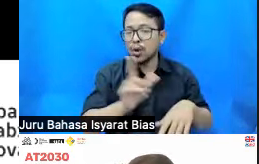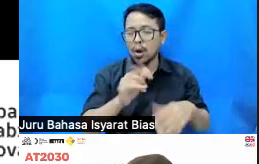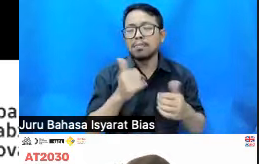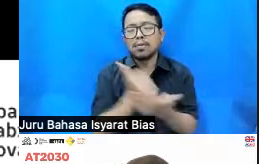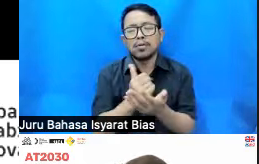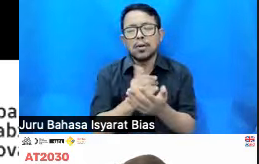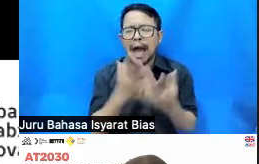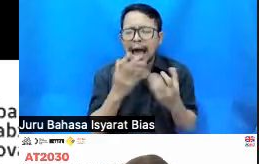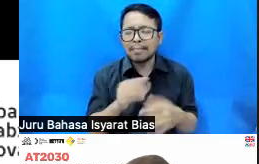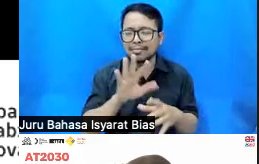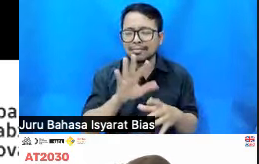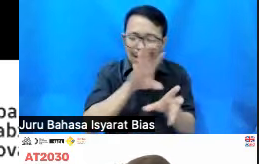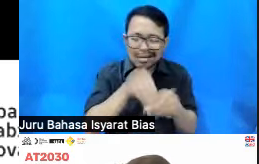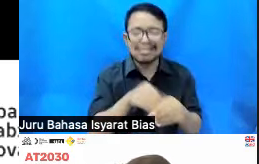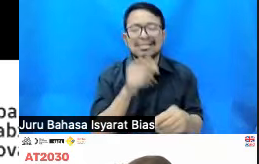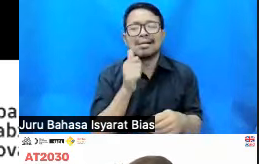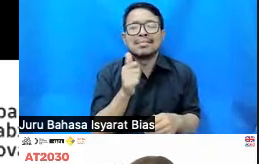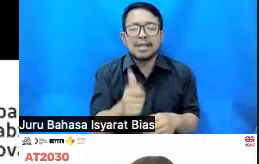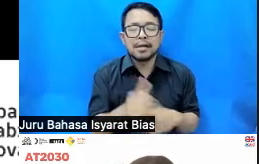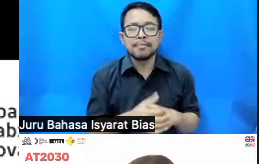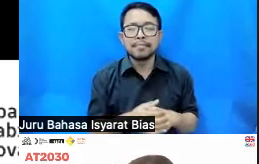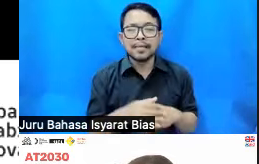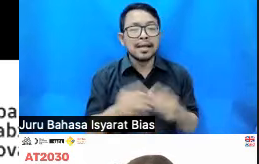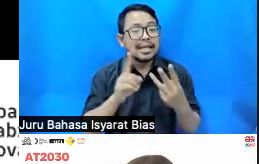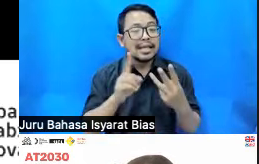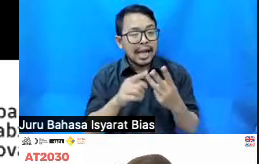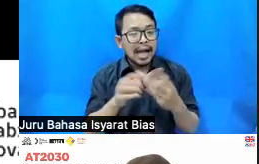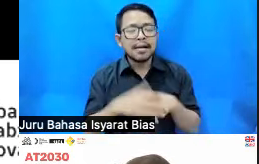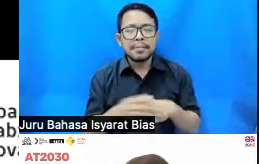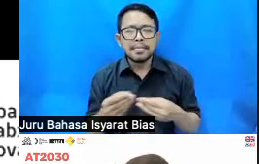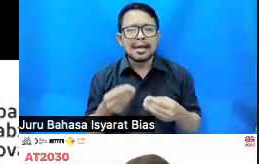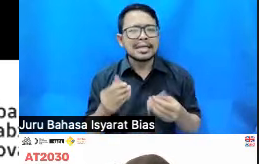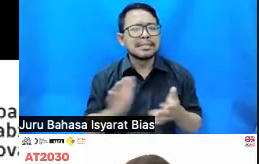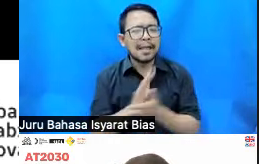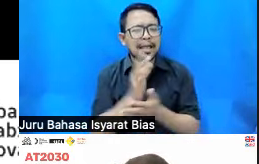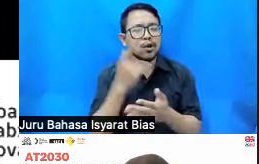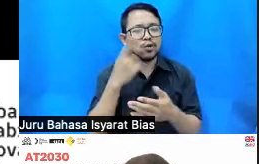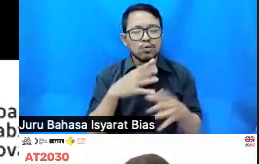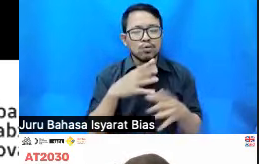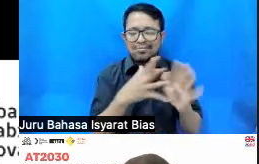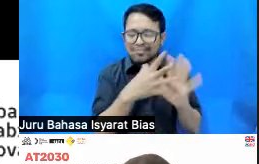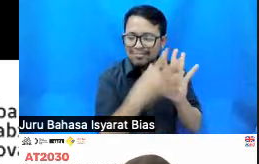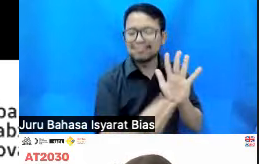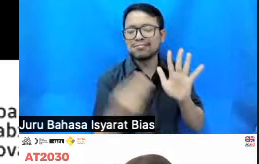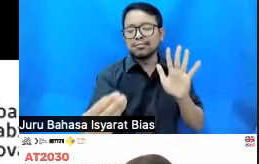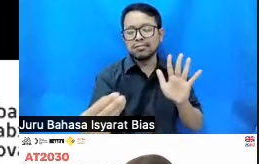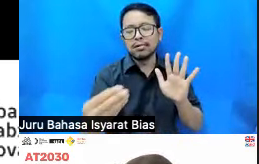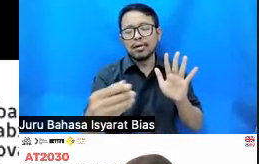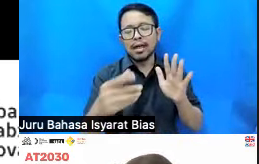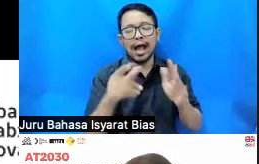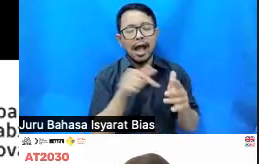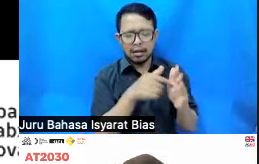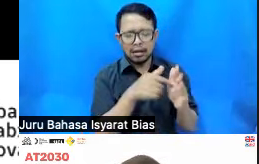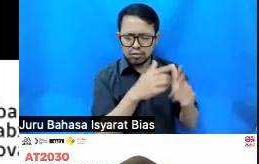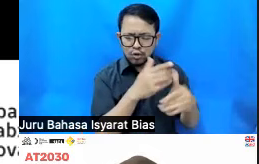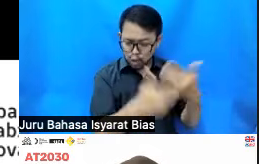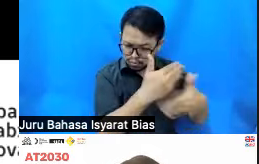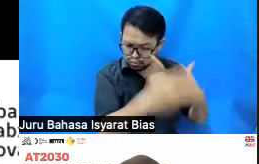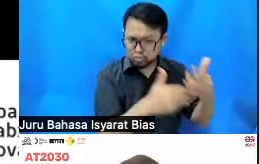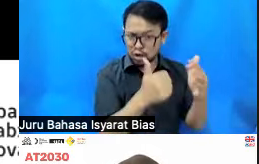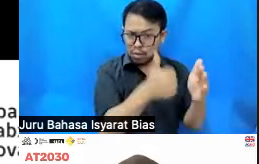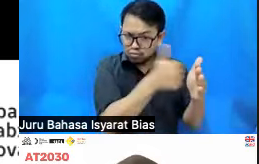Thirdly, there's an opportunity to scale and replicate what works. So where best practices have been really successful in Solo, how